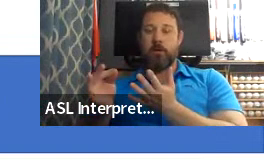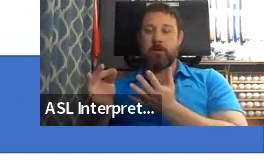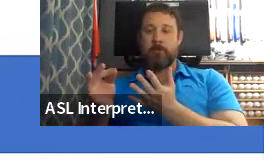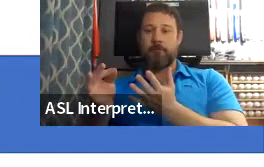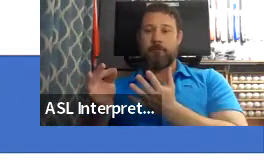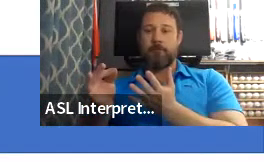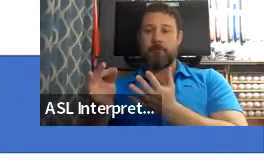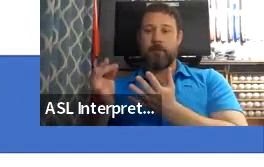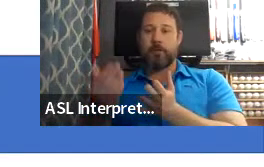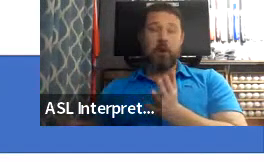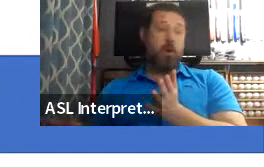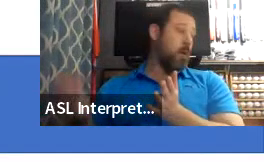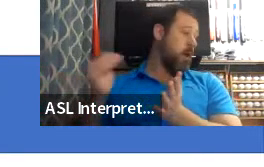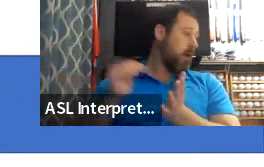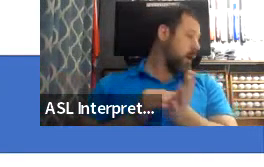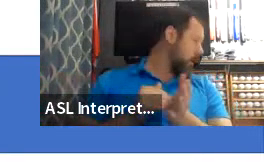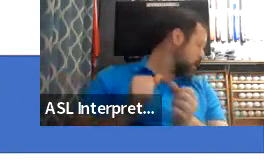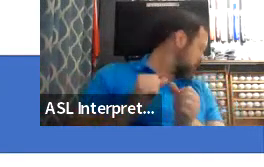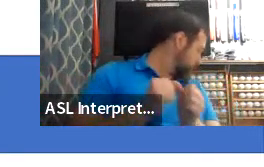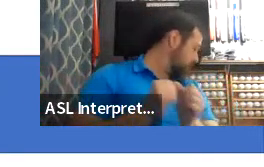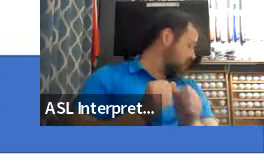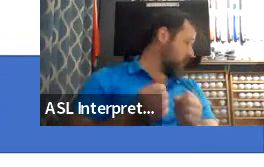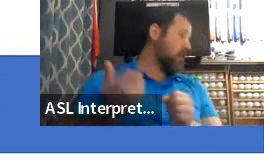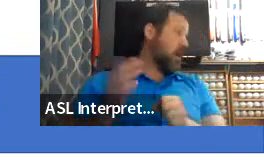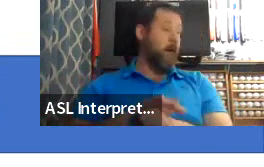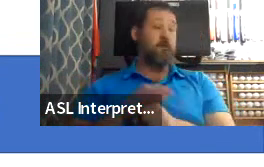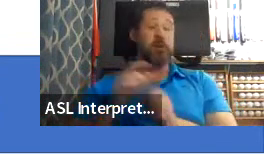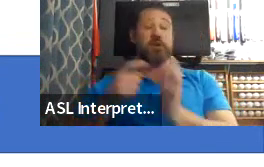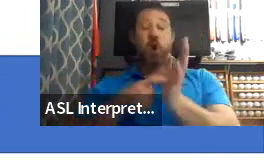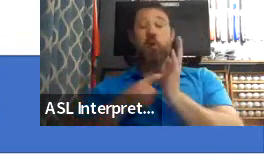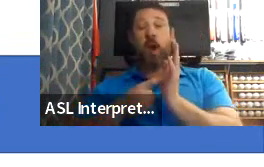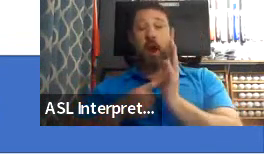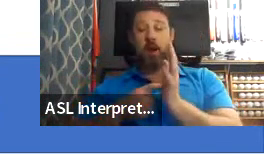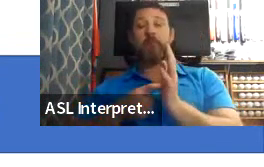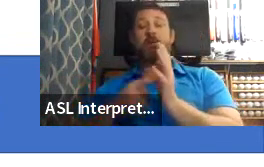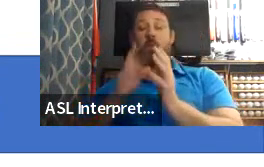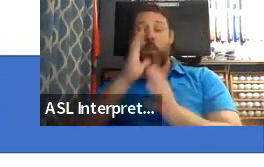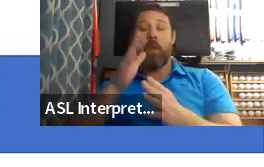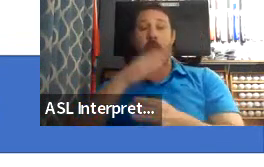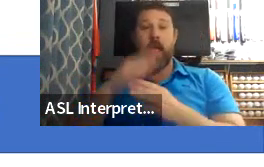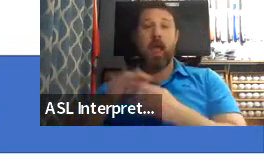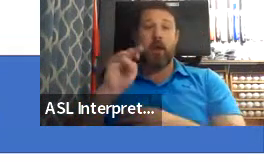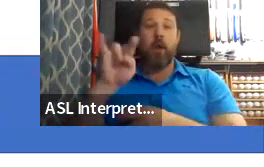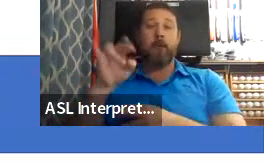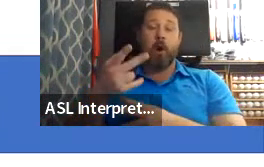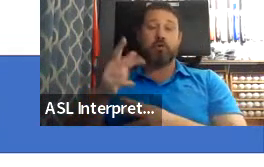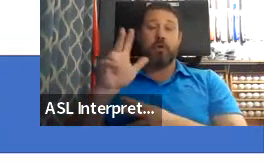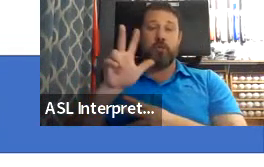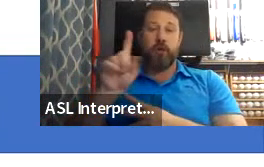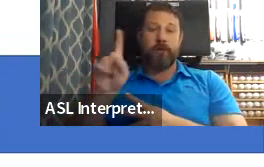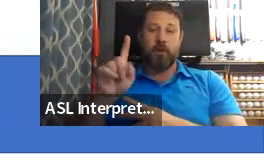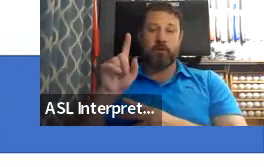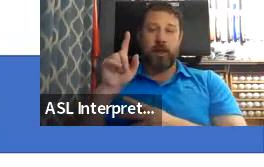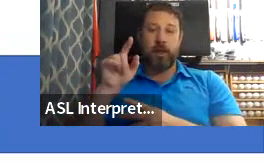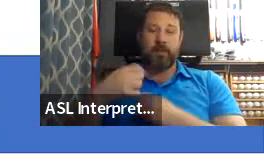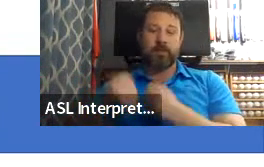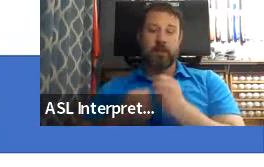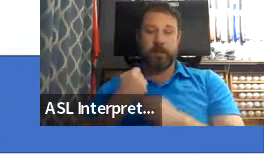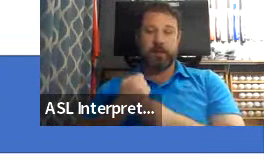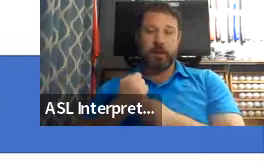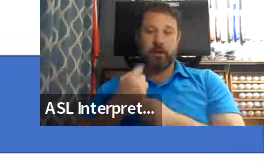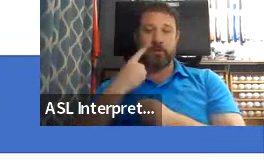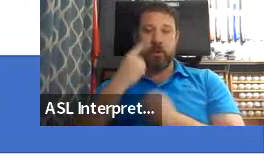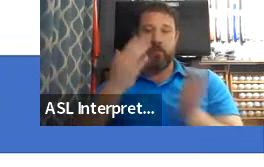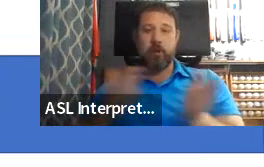And so again, the continuous coverage requirement is set to end on March 31st of 2023. And so in preparation for the end of